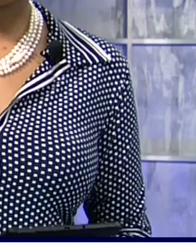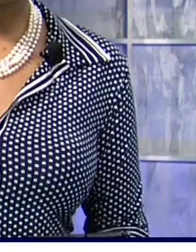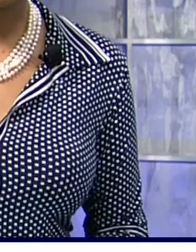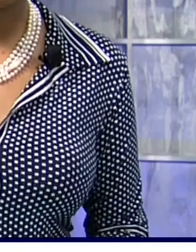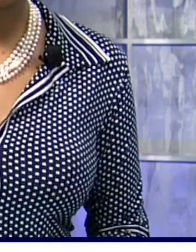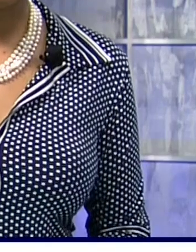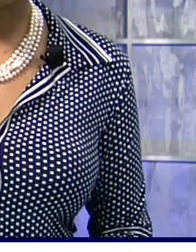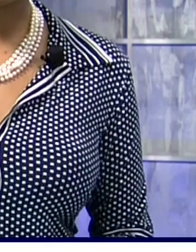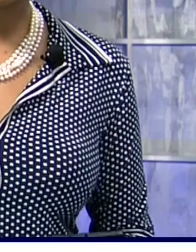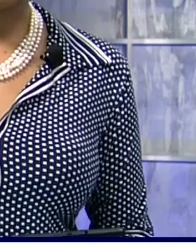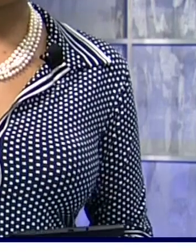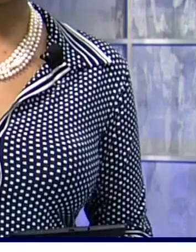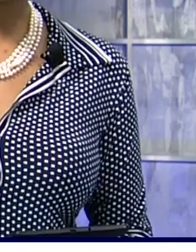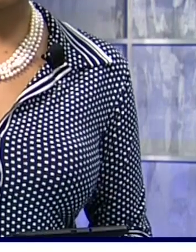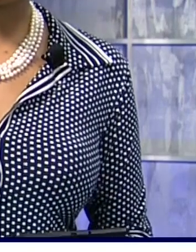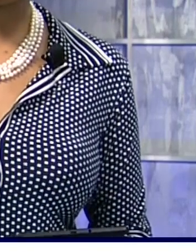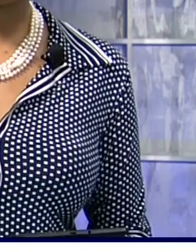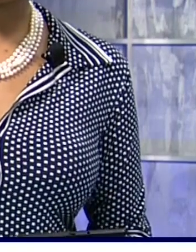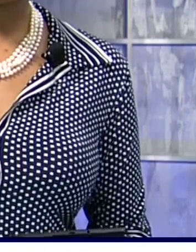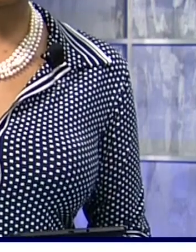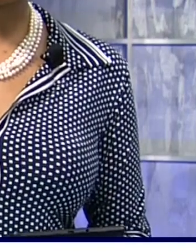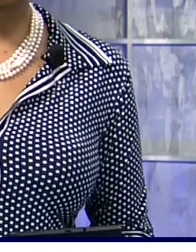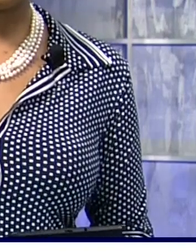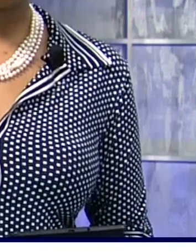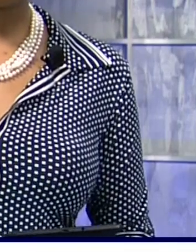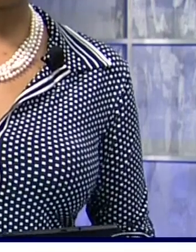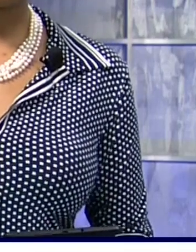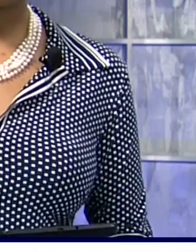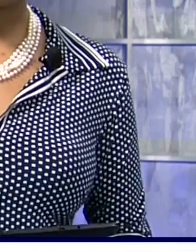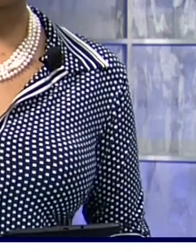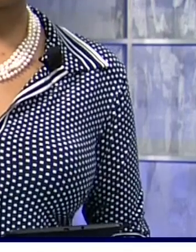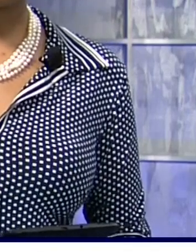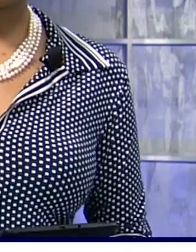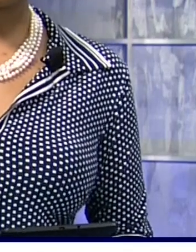are champions of the Sir Gary International Schools Cricket.